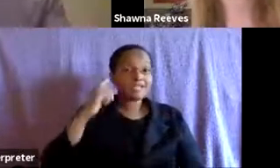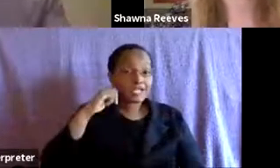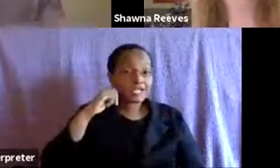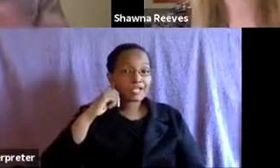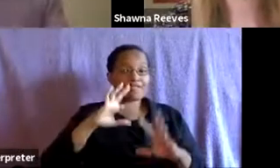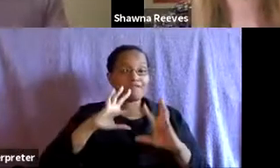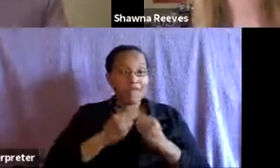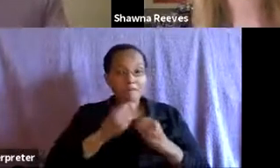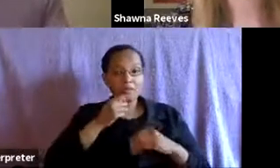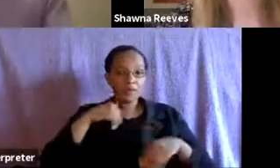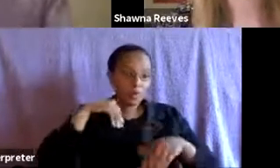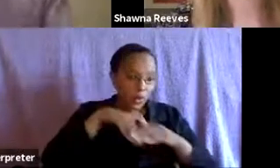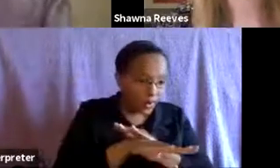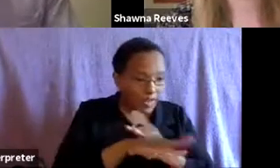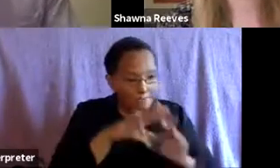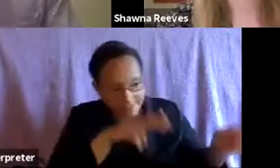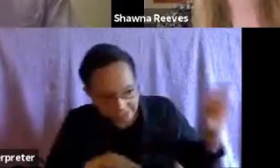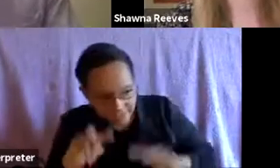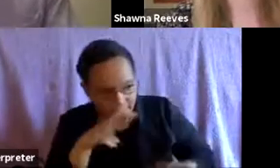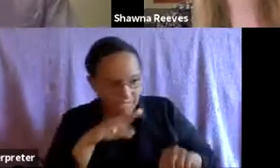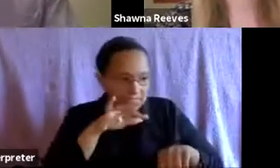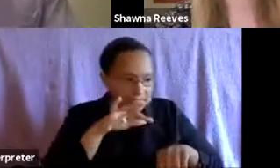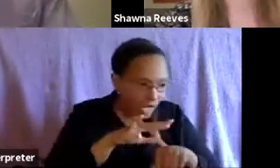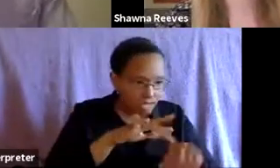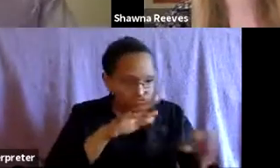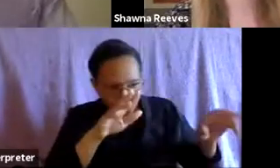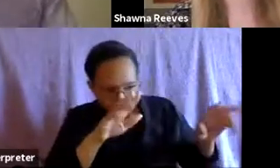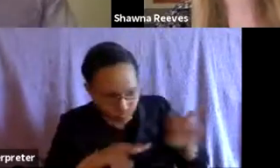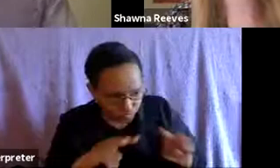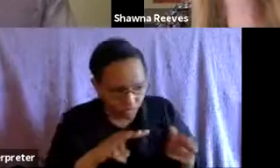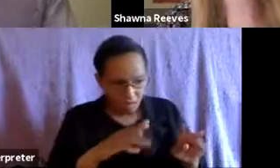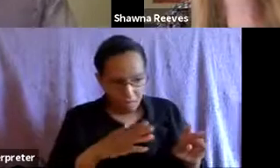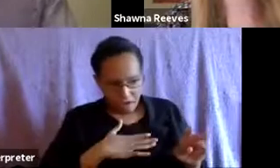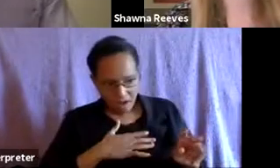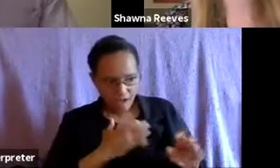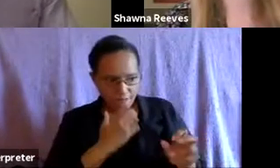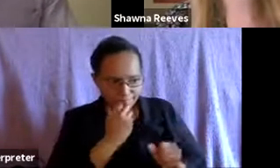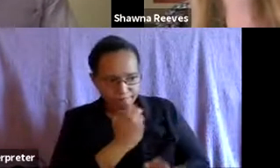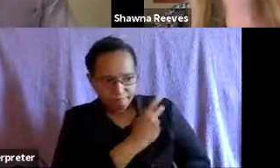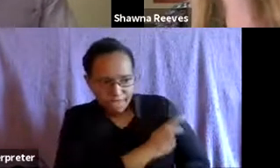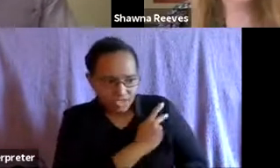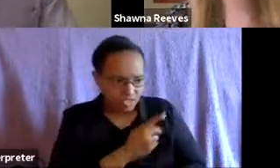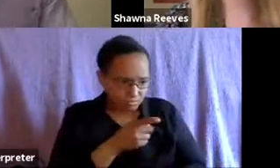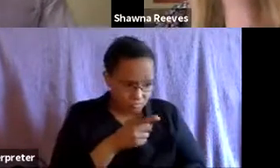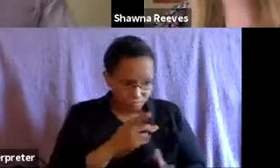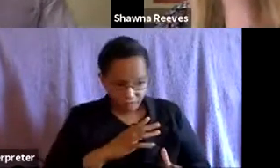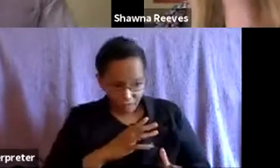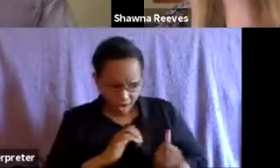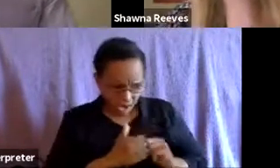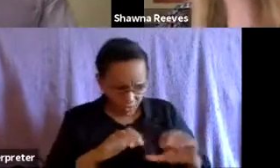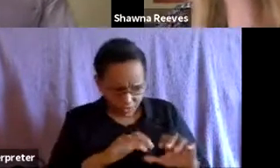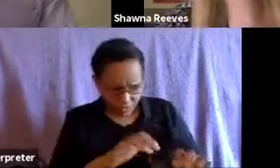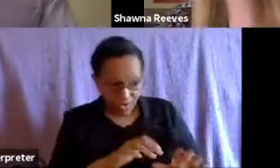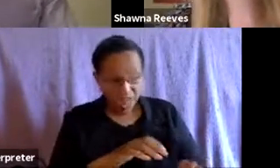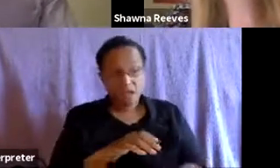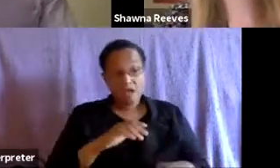control problems that predated the COVID. And it was really the eyes and the ears of families and